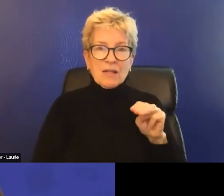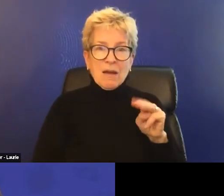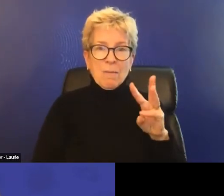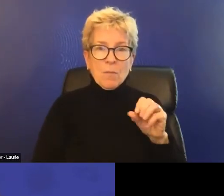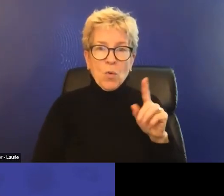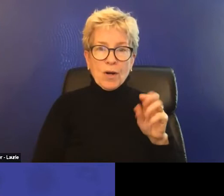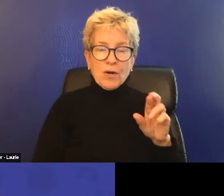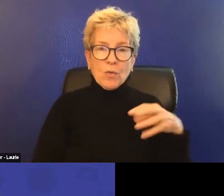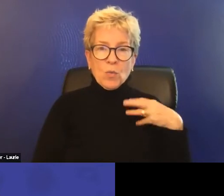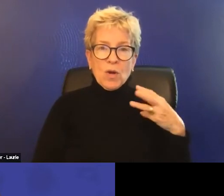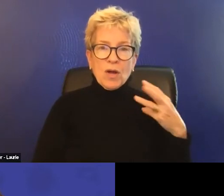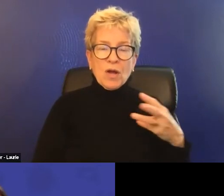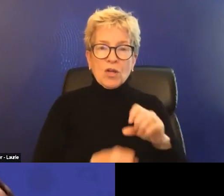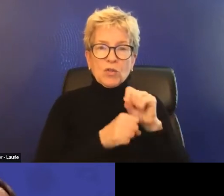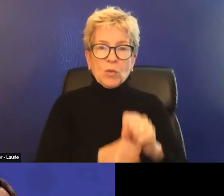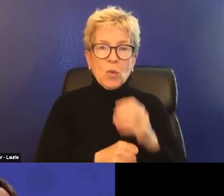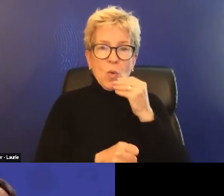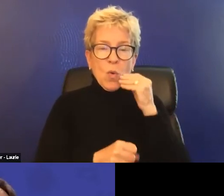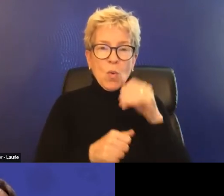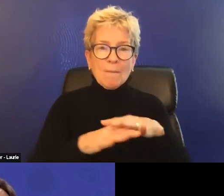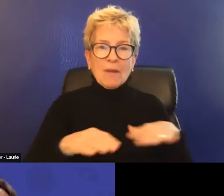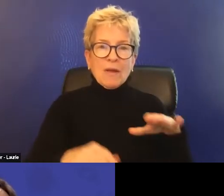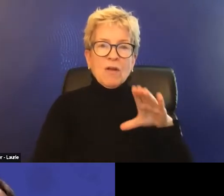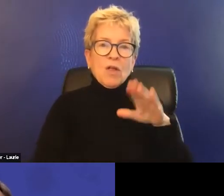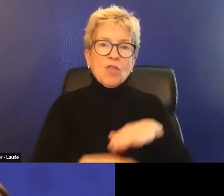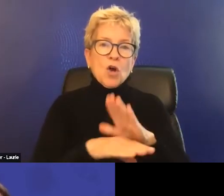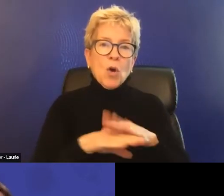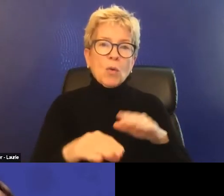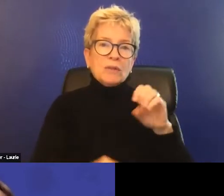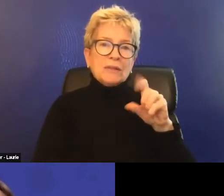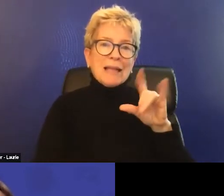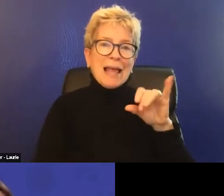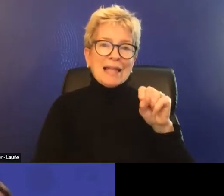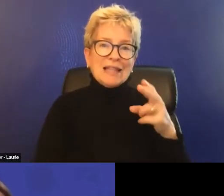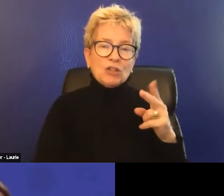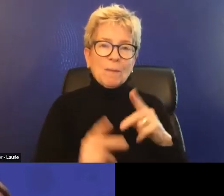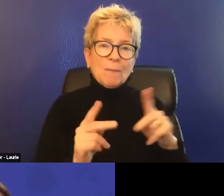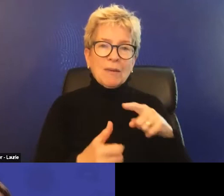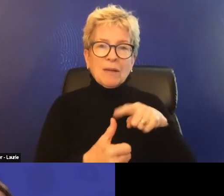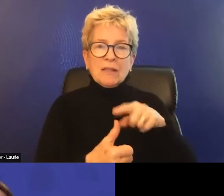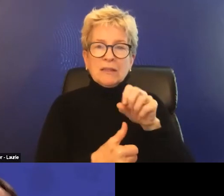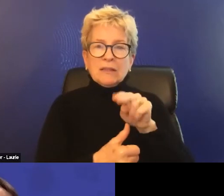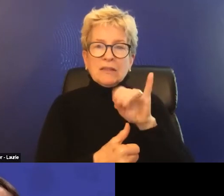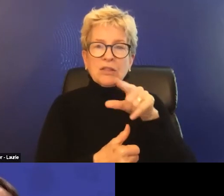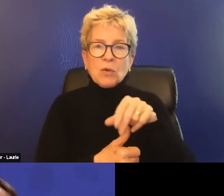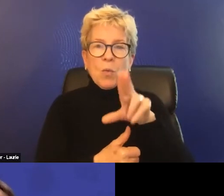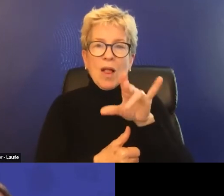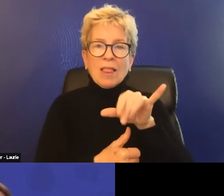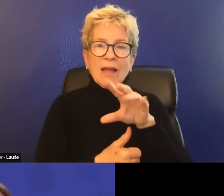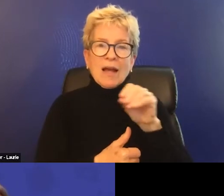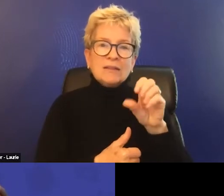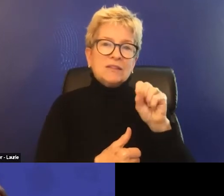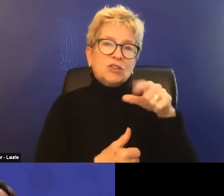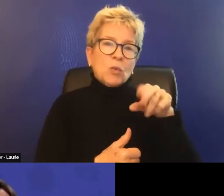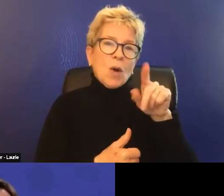Washington. It's on the traditional homelands of the Coast Salish people, specifically the Nisqually and Squaxin Island peoples.